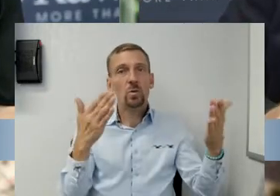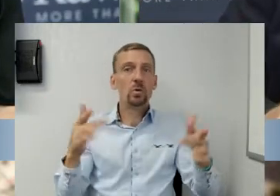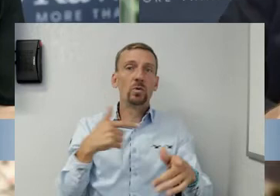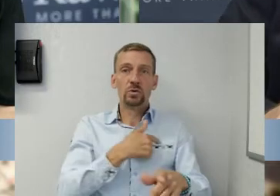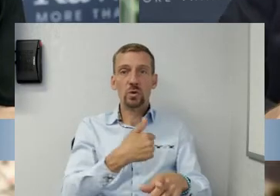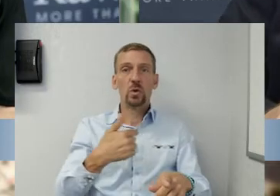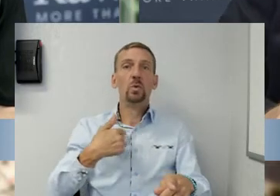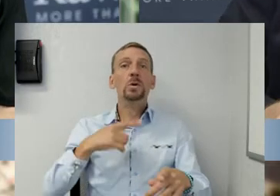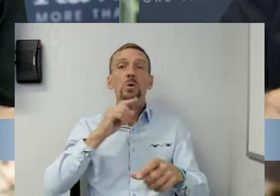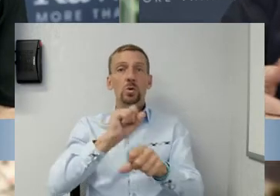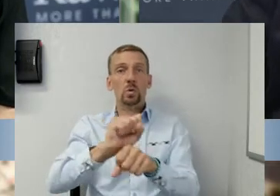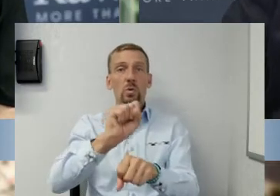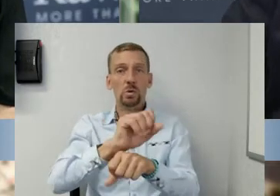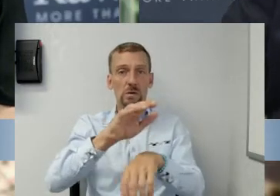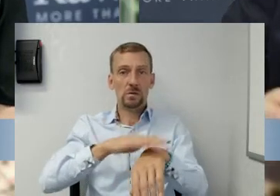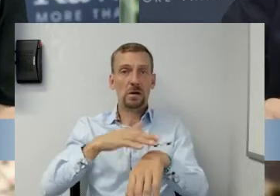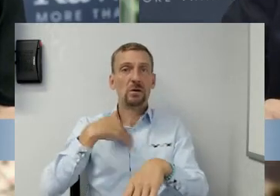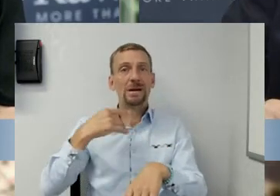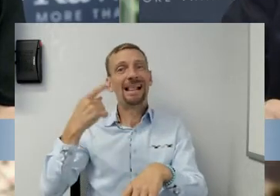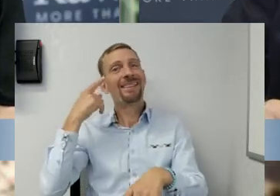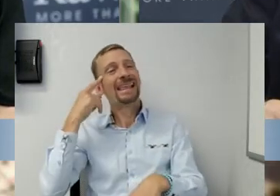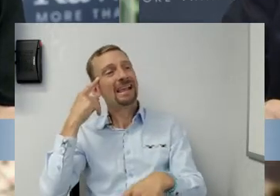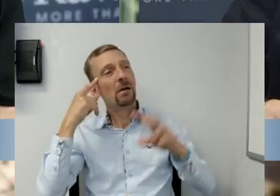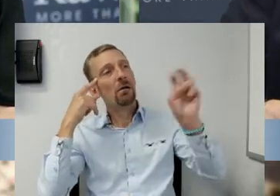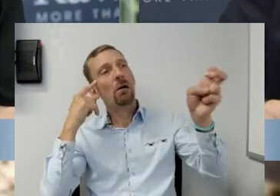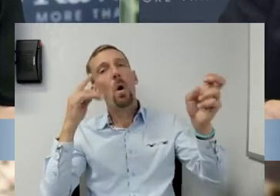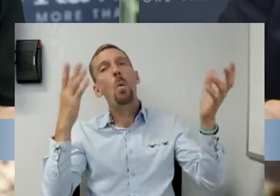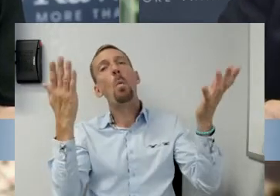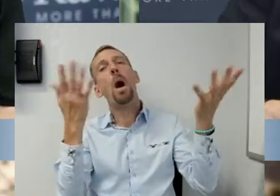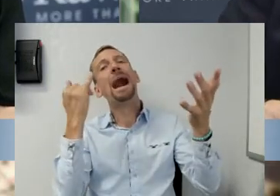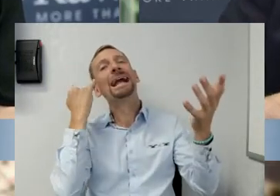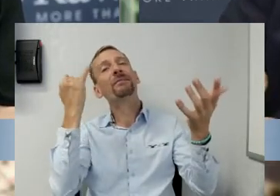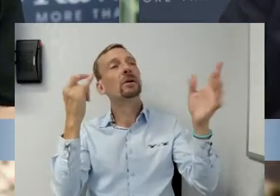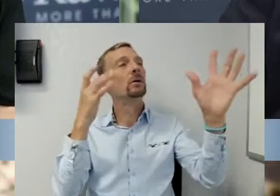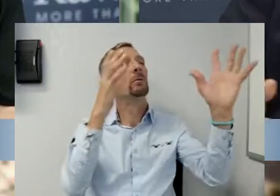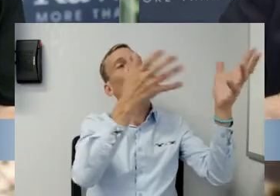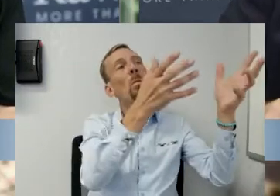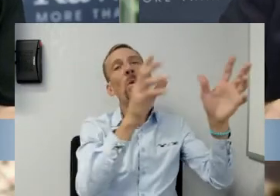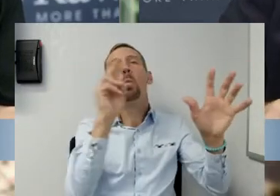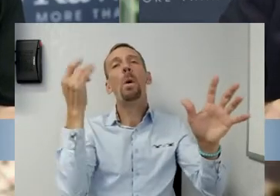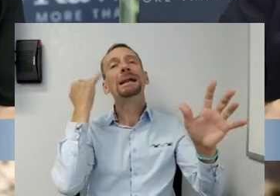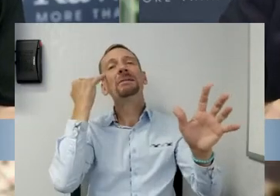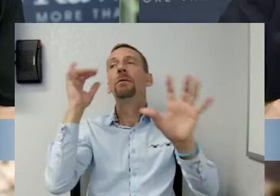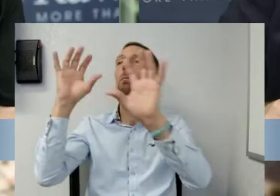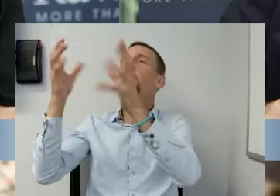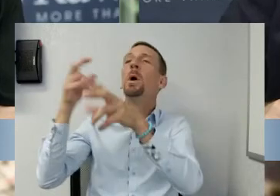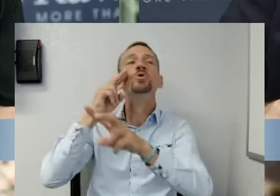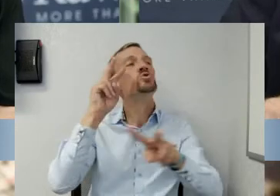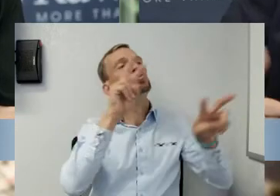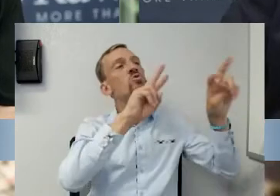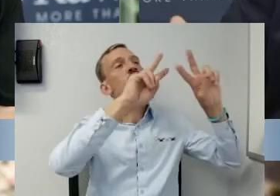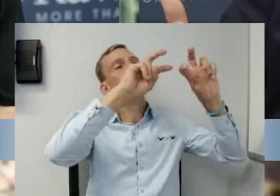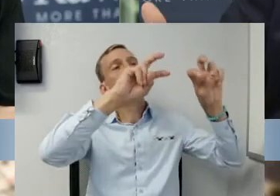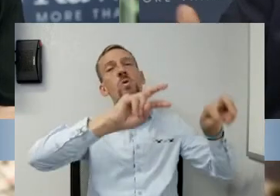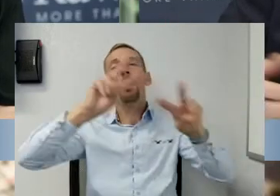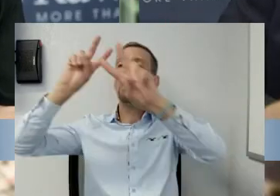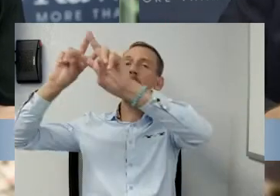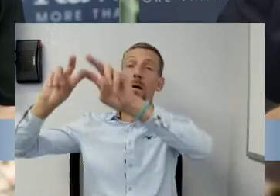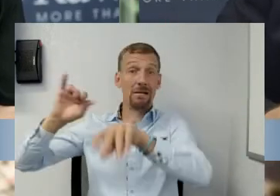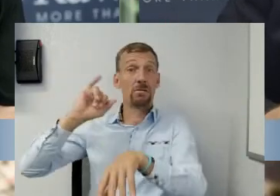through and doing a lot of what-if scenarios. We're unfortunately we're looking at some